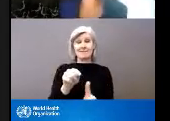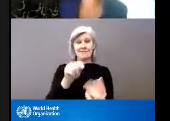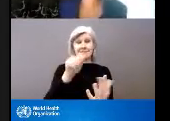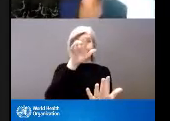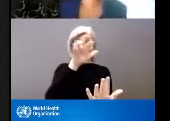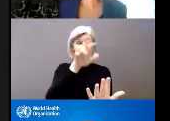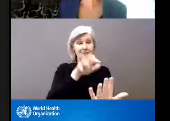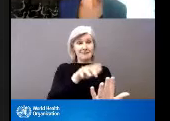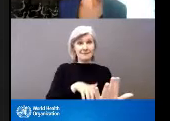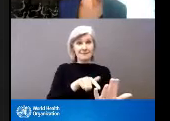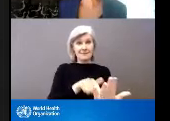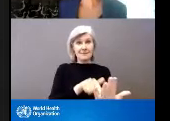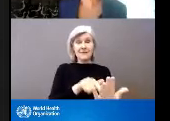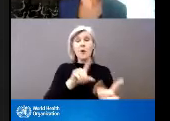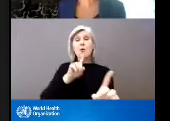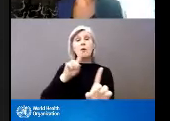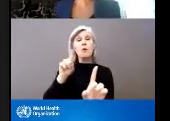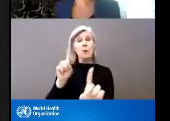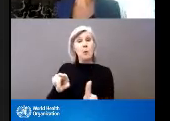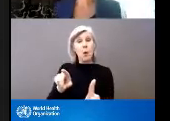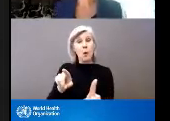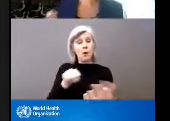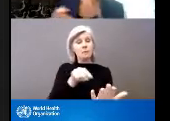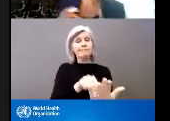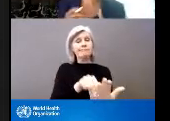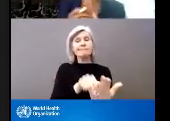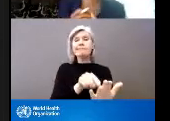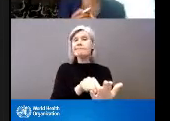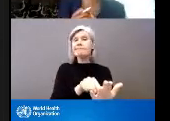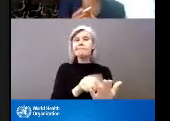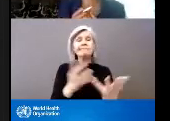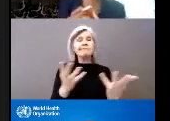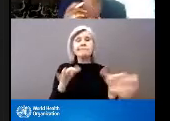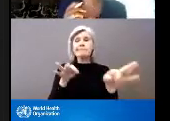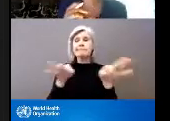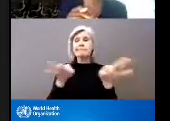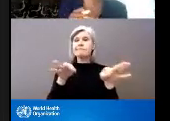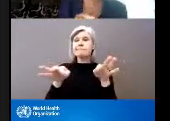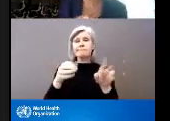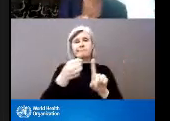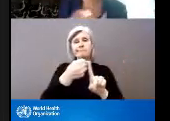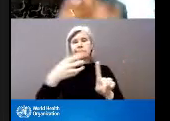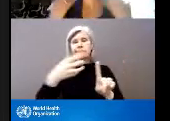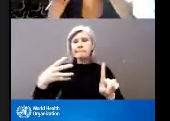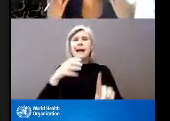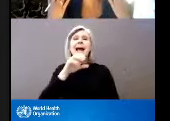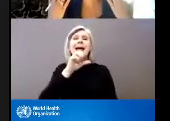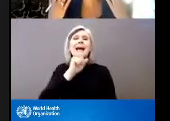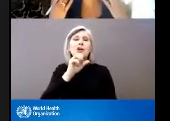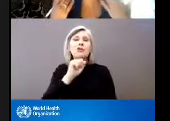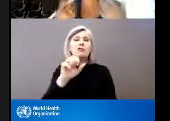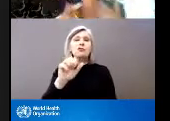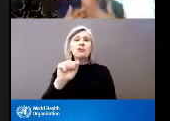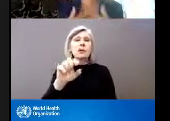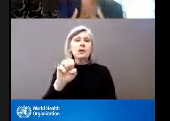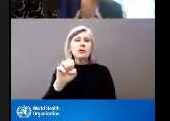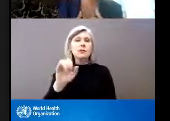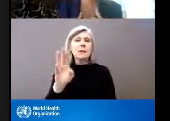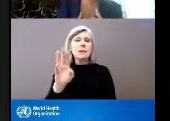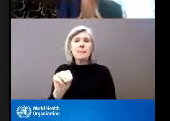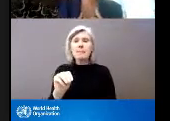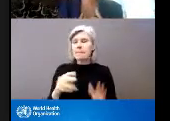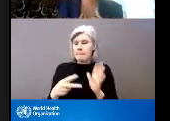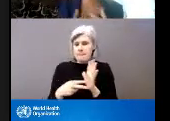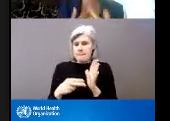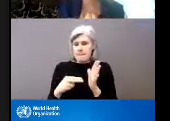to, what is ageism? So it refers to ageism as how we think, so stereotypes,